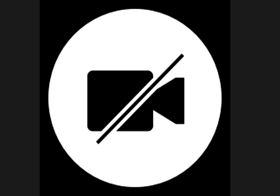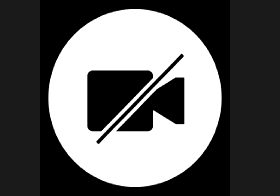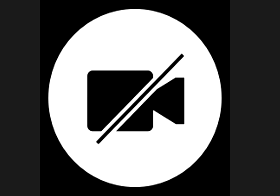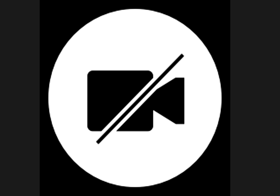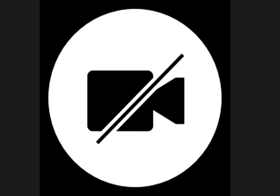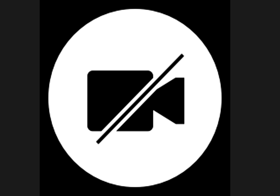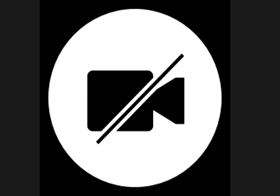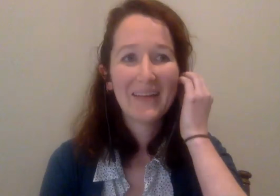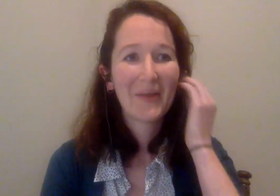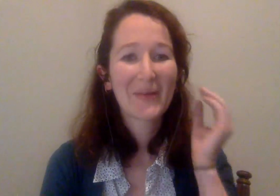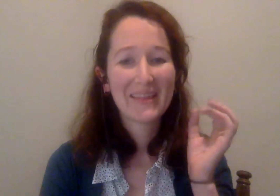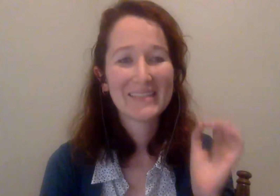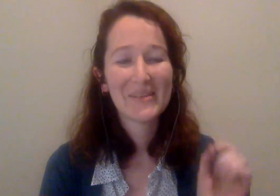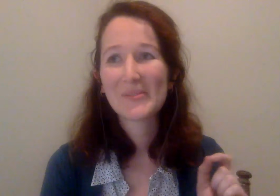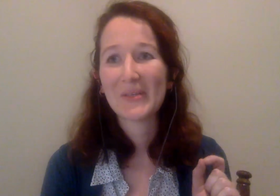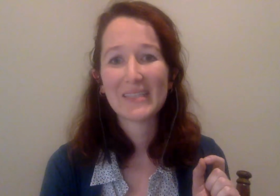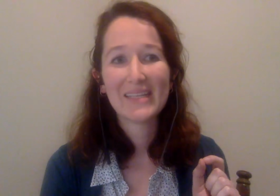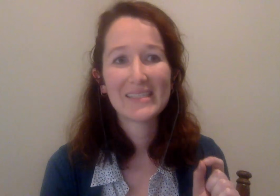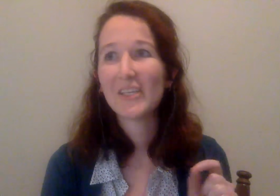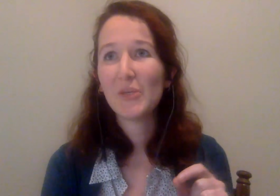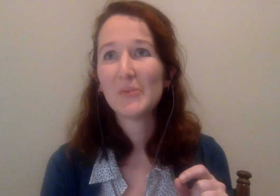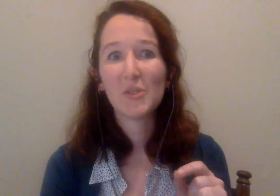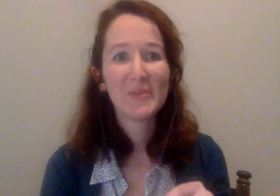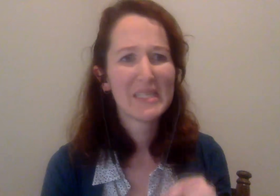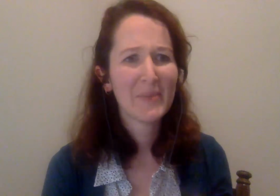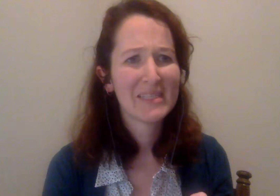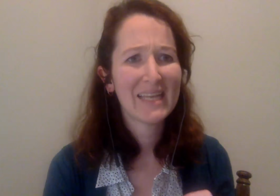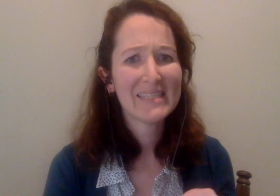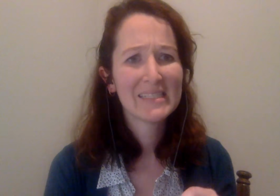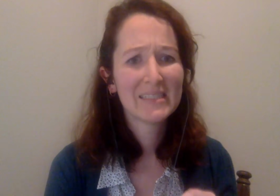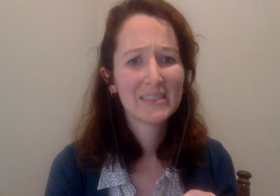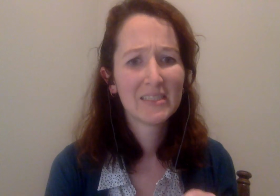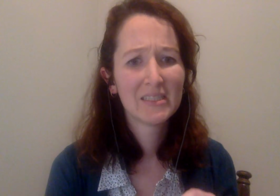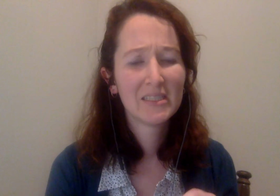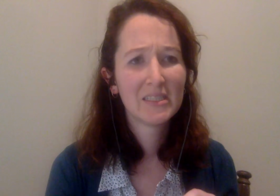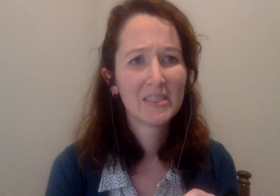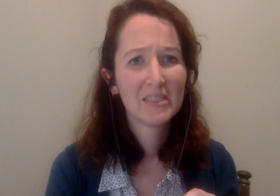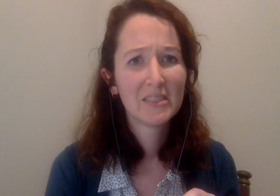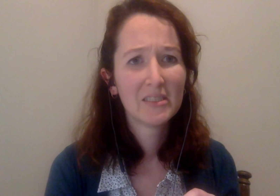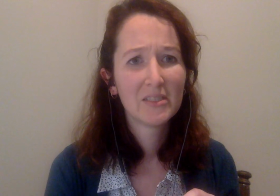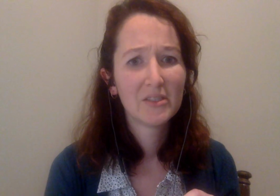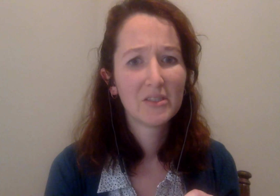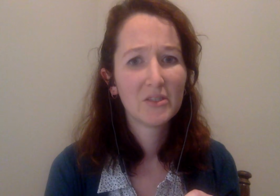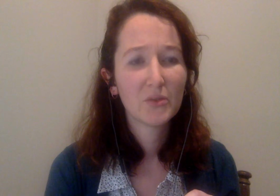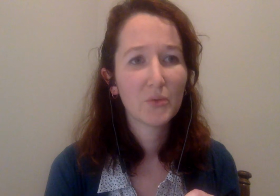ahead. Okay, that sounds good. And can you still see my slides?